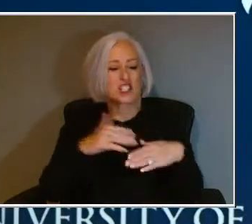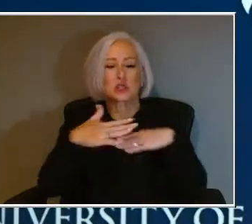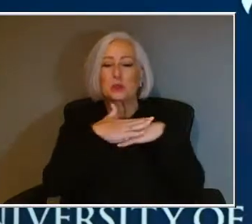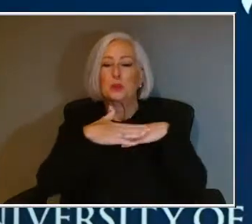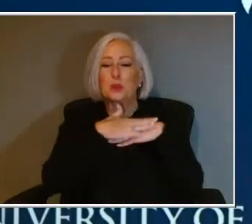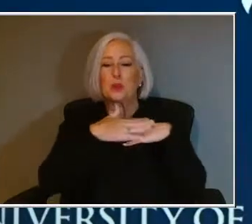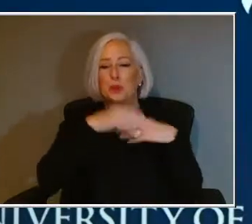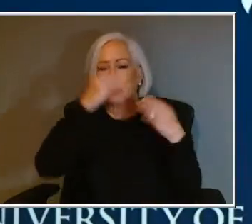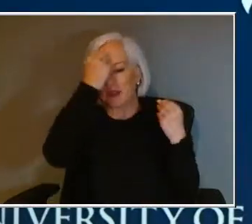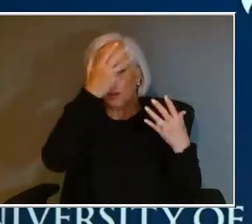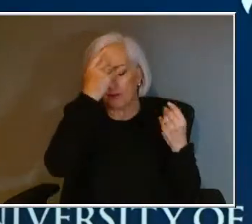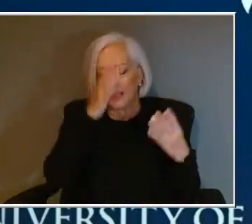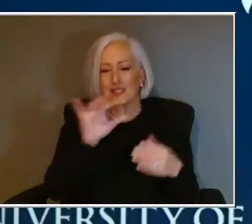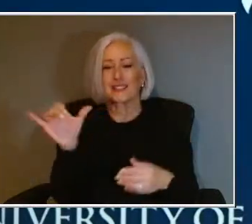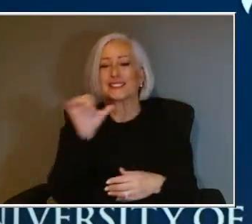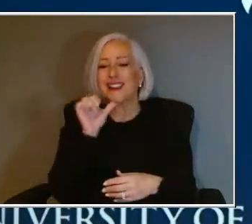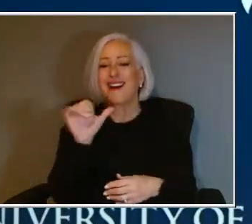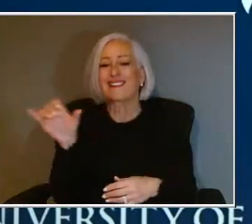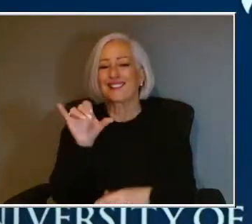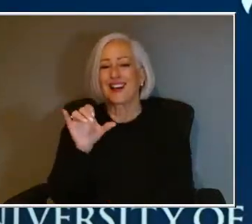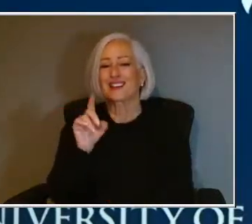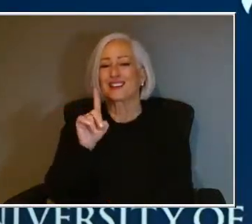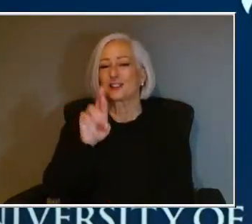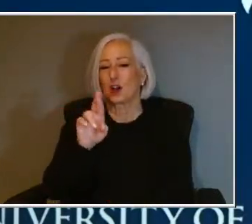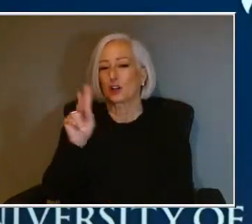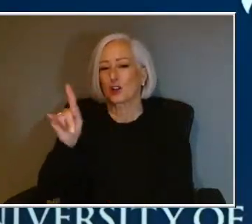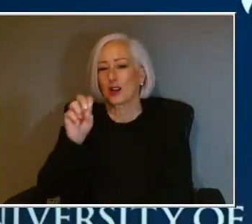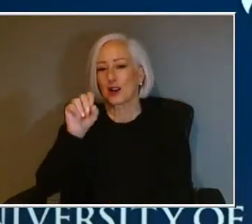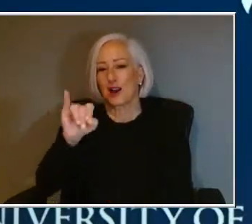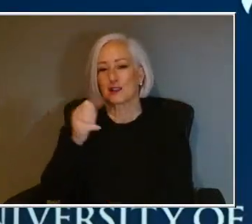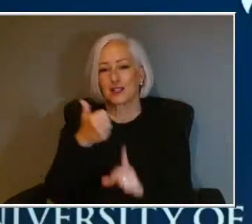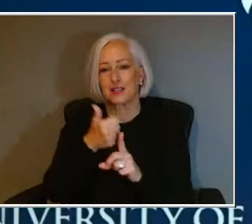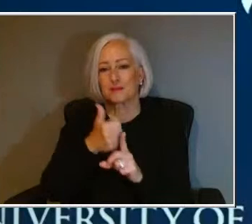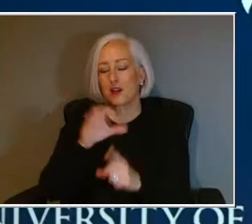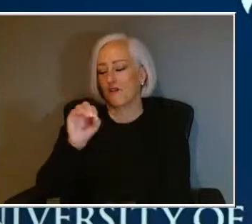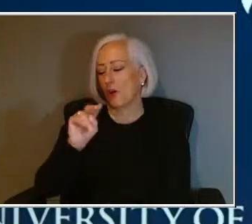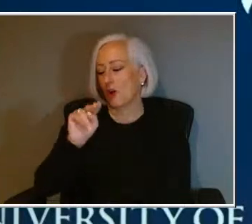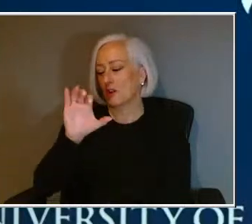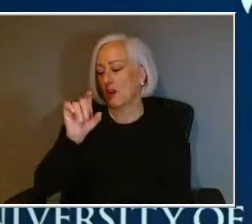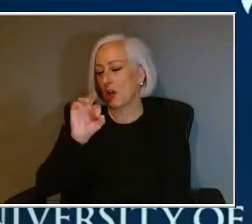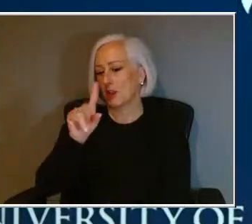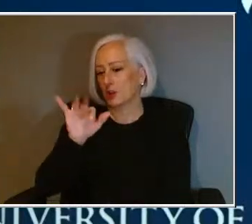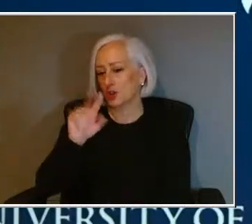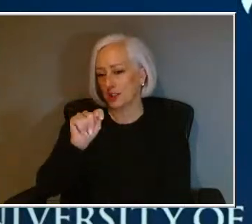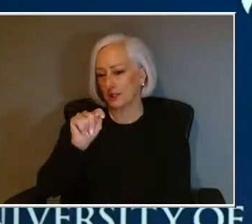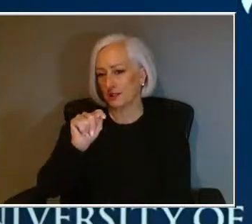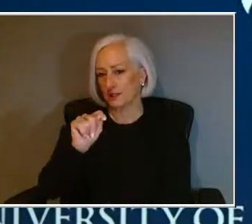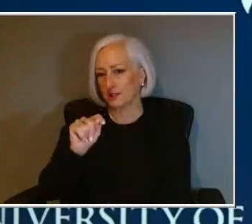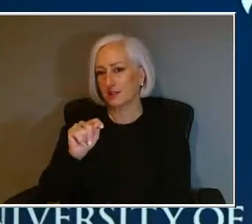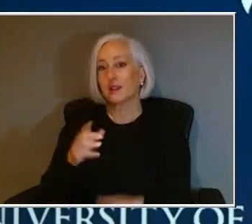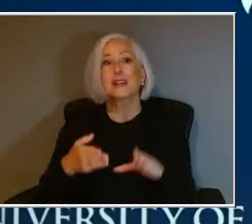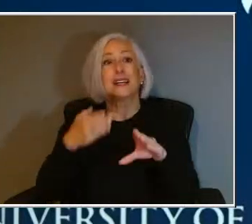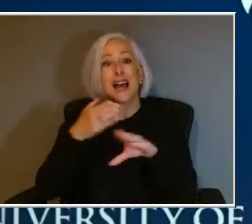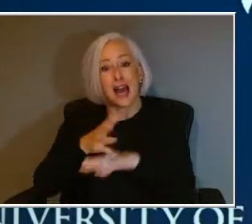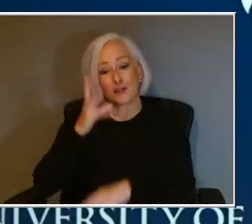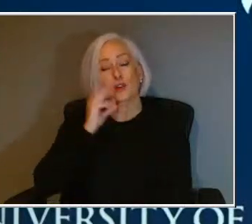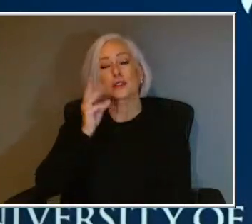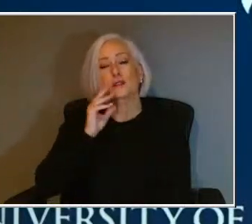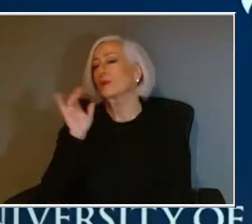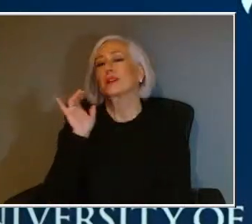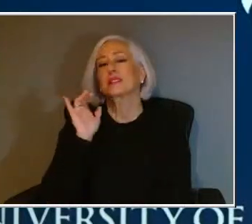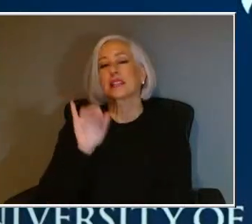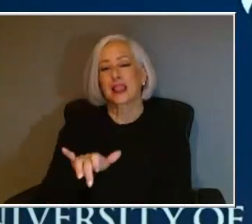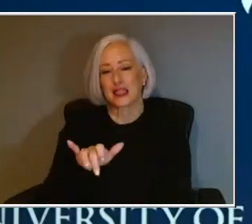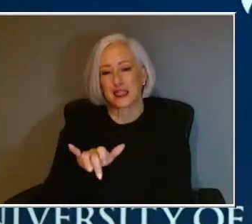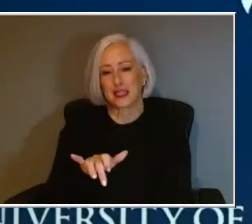not like Dr. Kasi, who's an oncologist. And then after experiencing it, I mean, I have experienced